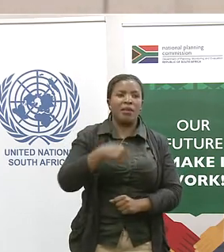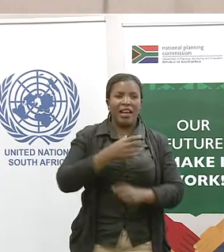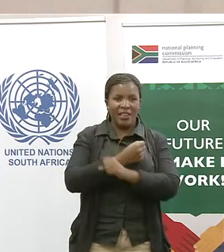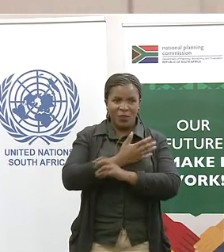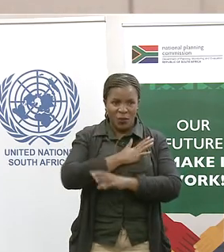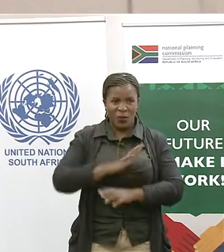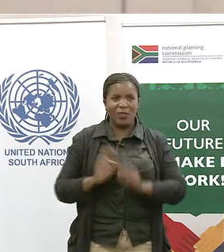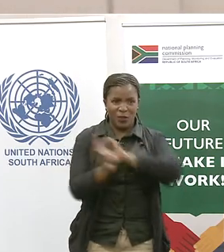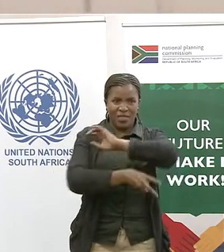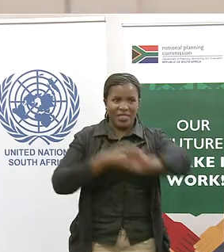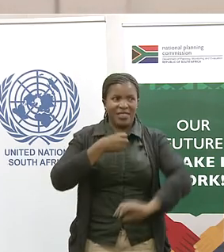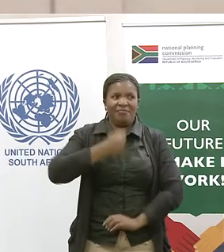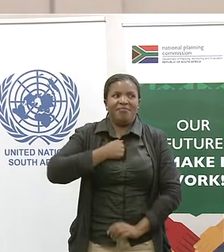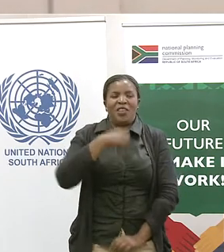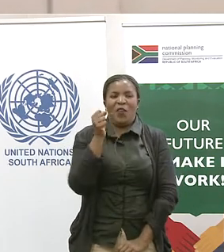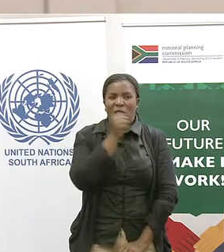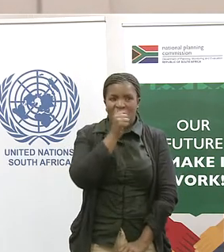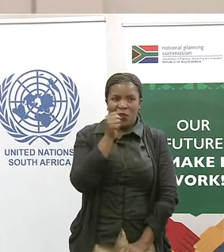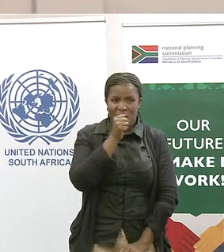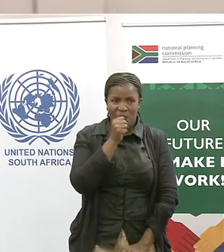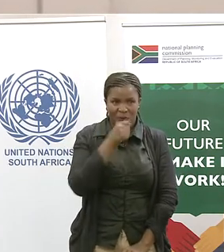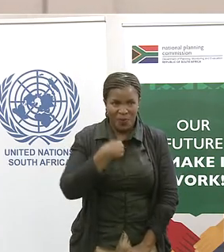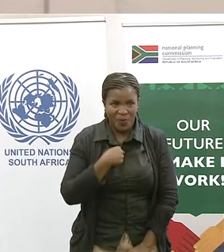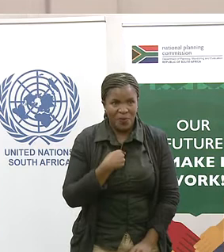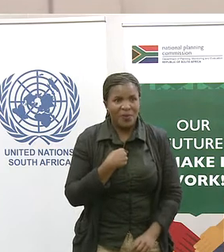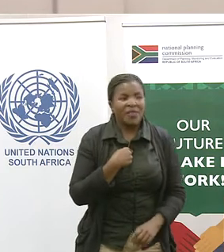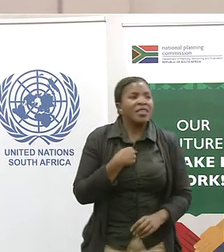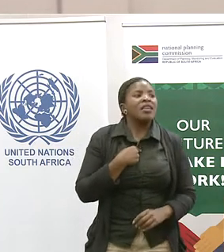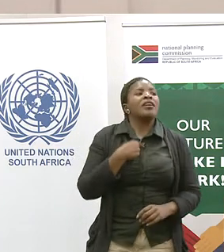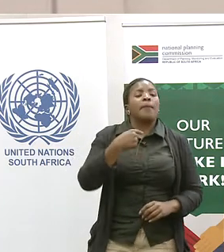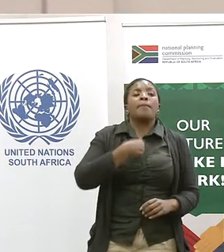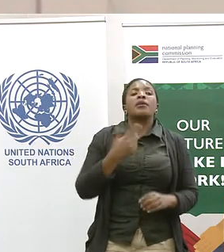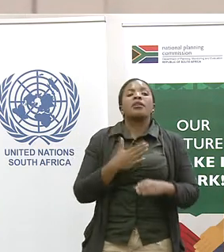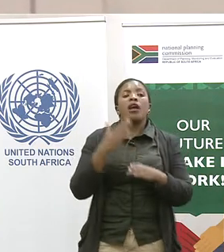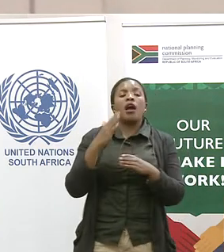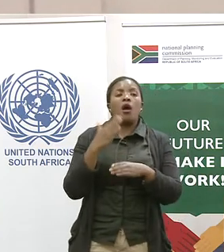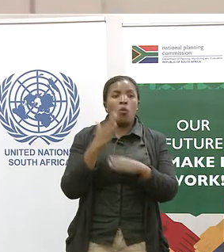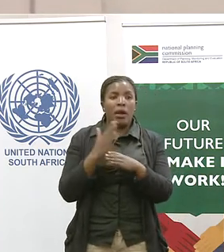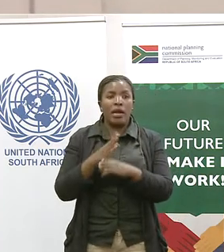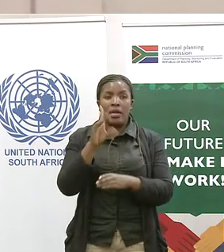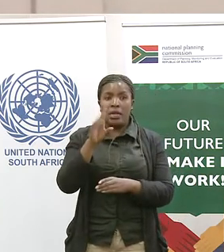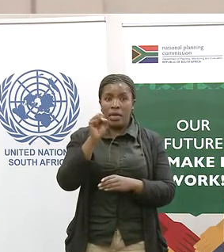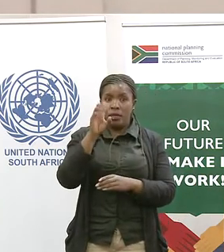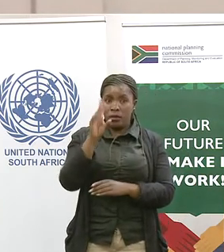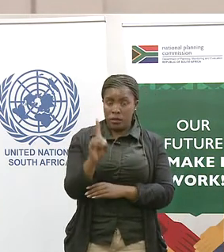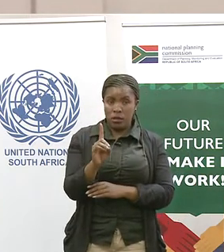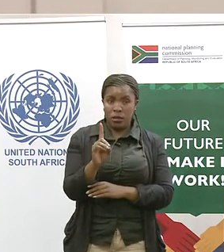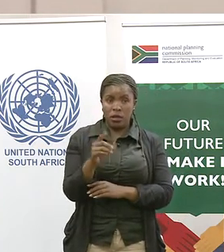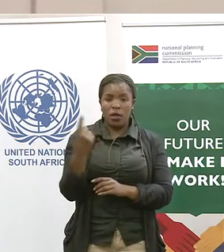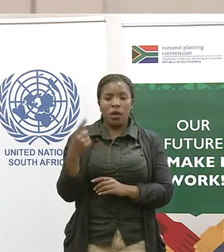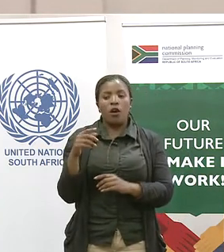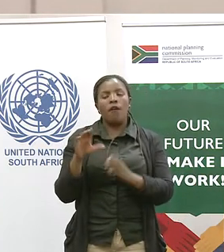My comment, my name is Boni Malefahlo, and I'm in the Department of Social Development in the branch Rights for Persons